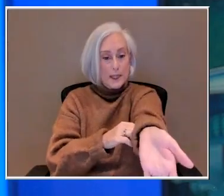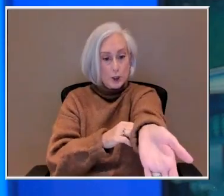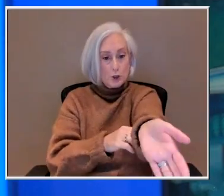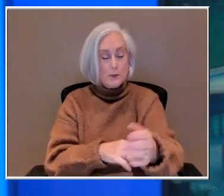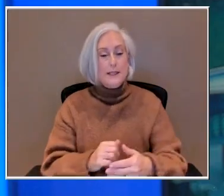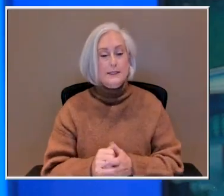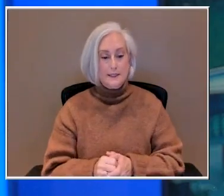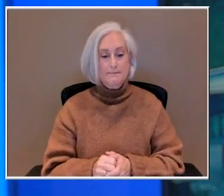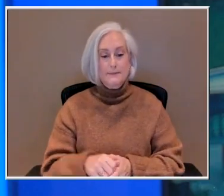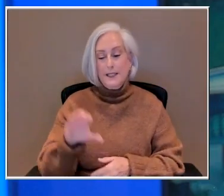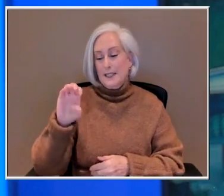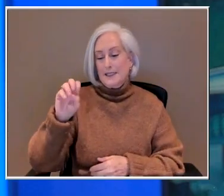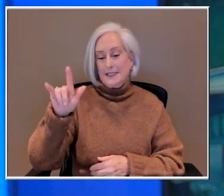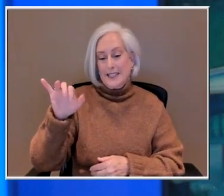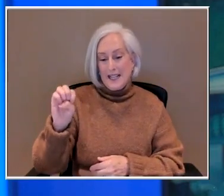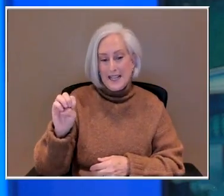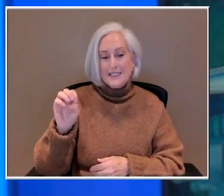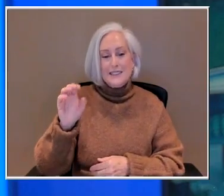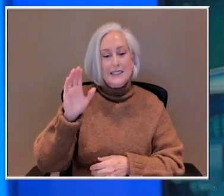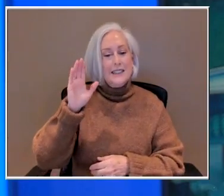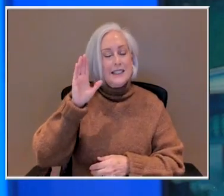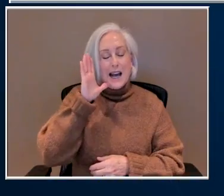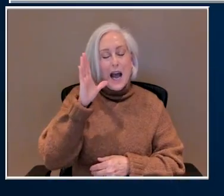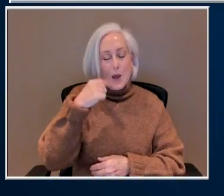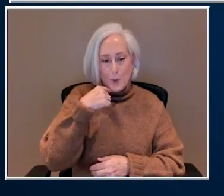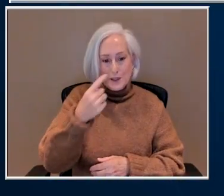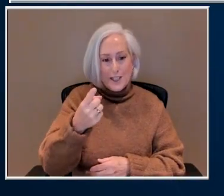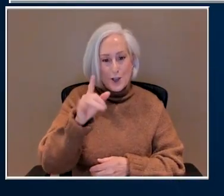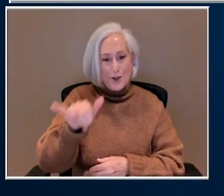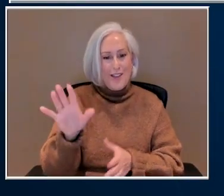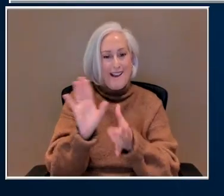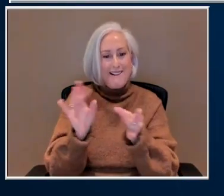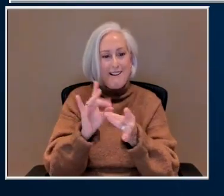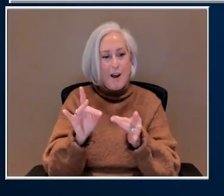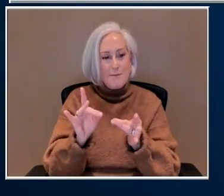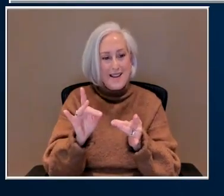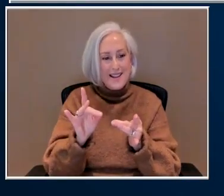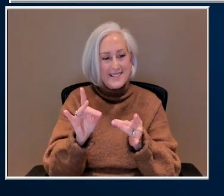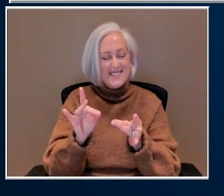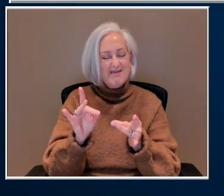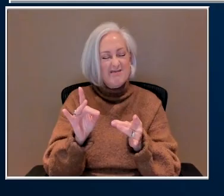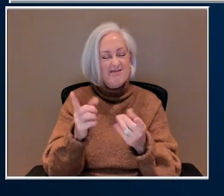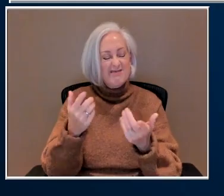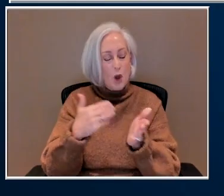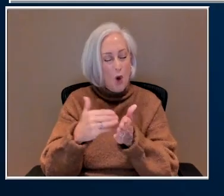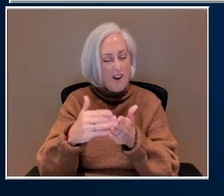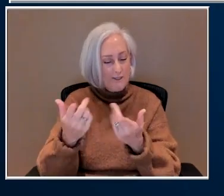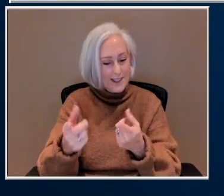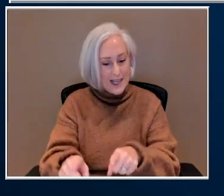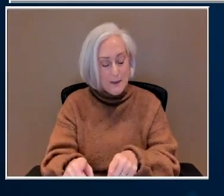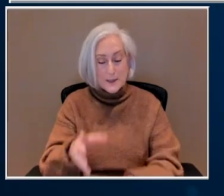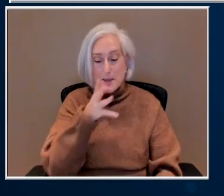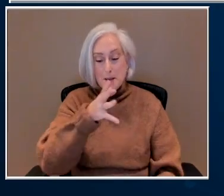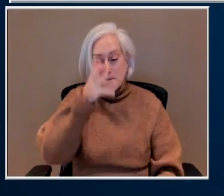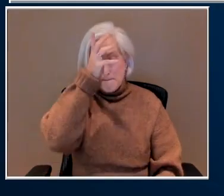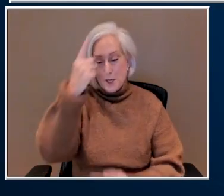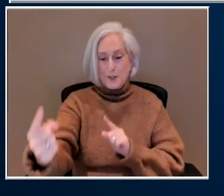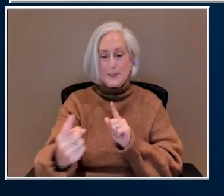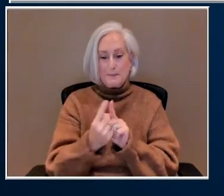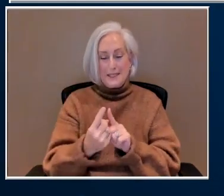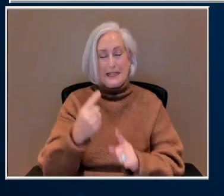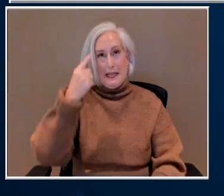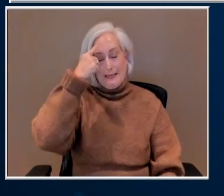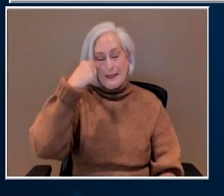Celeste, I will tell you that I get that comment a lot when they first meet when parents first meet me, they do think I'm a little off my rocker and